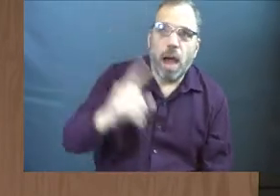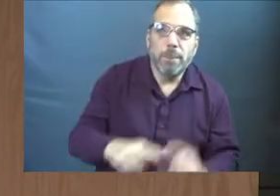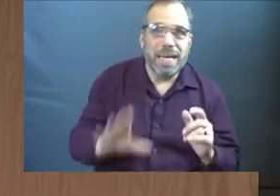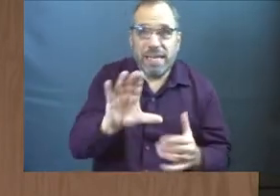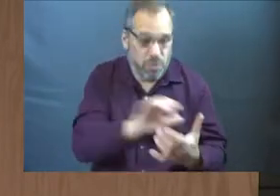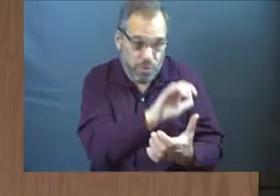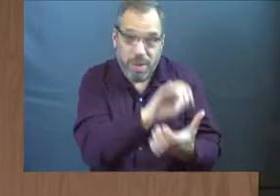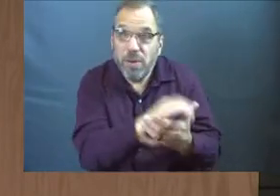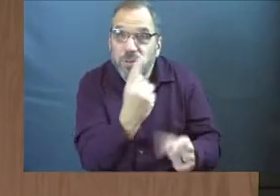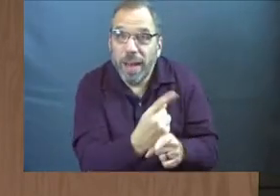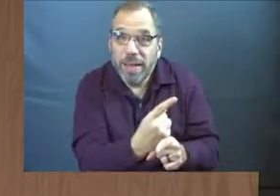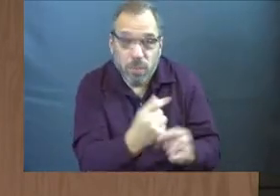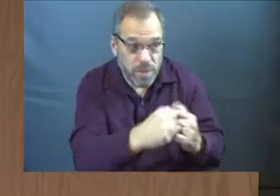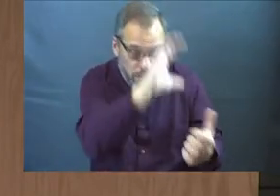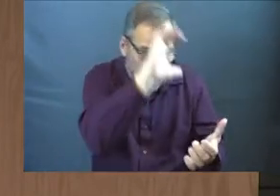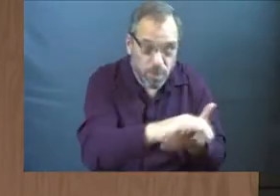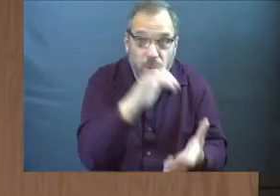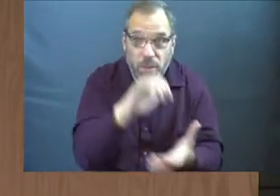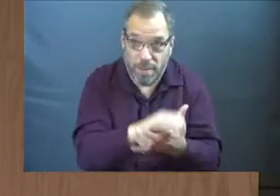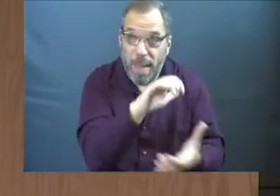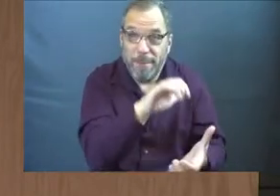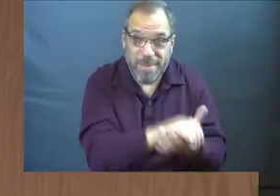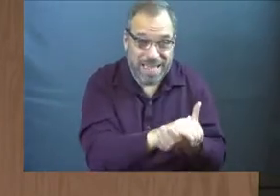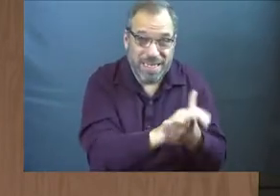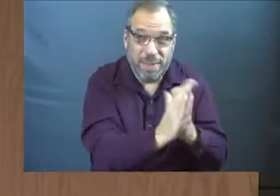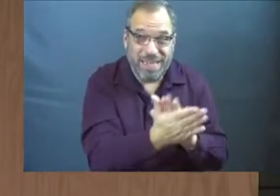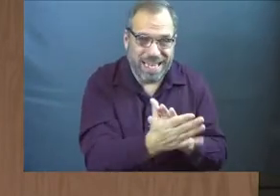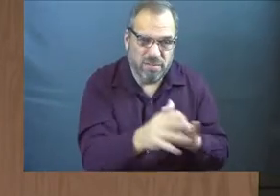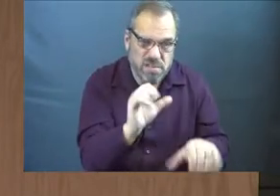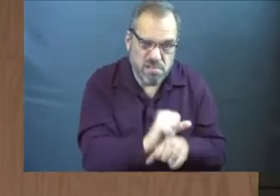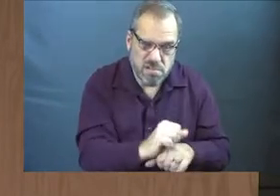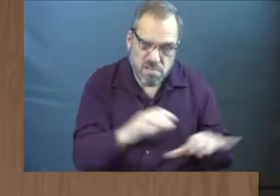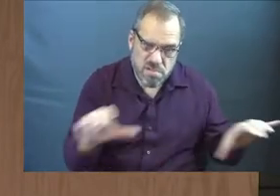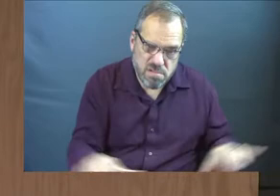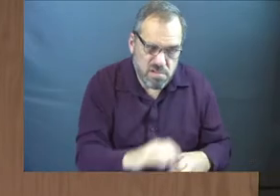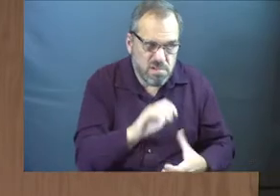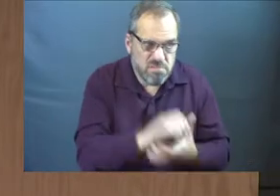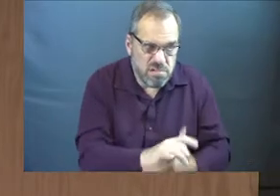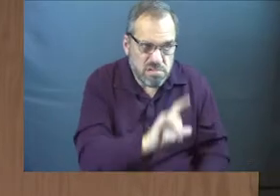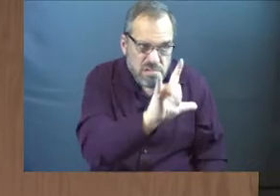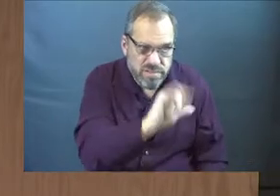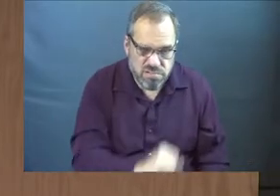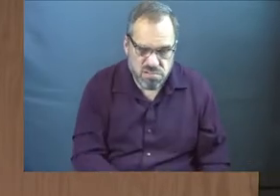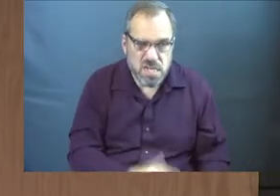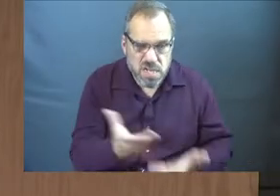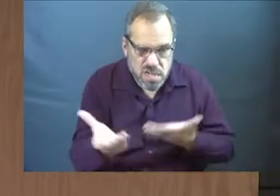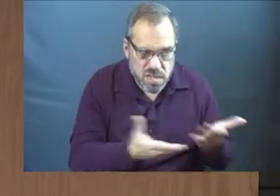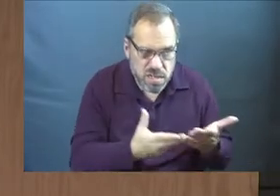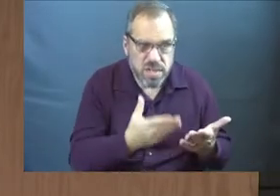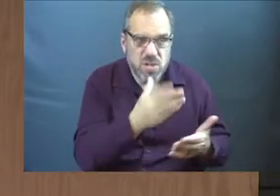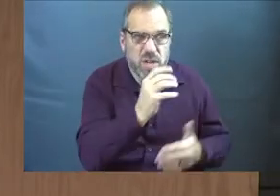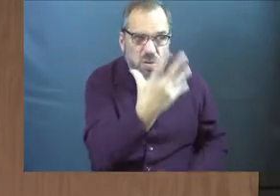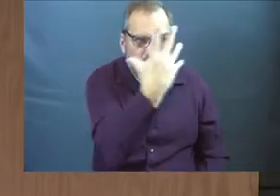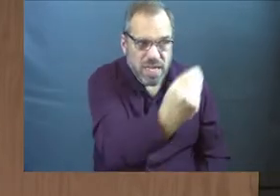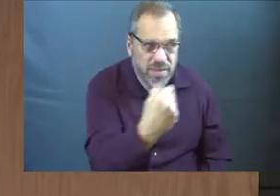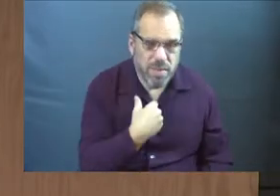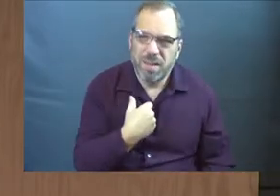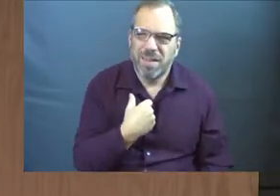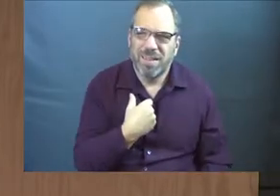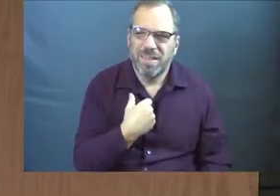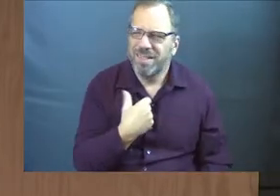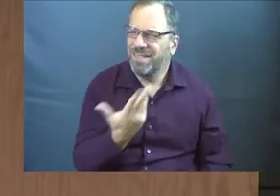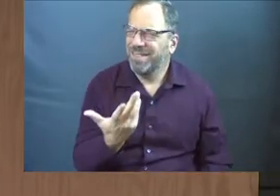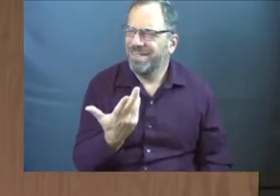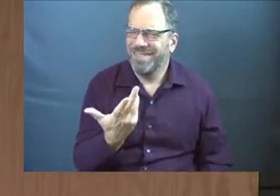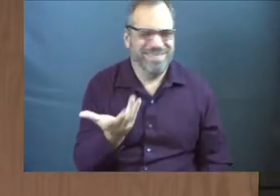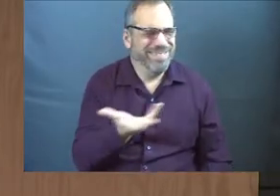even in your marriage, right? If your marriage becomes a task that you have to do every day in order to keep that person from leaving you, what kind of